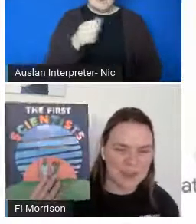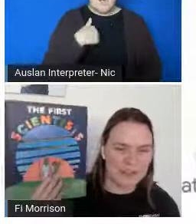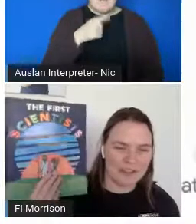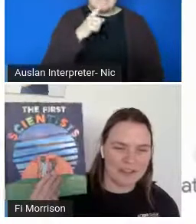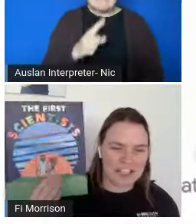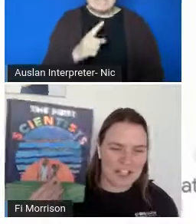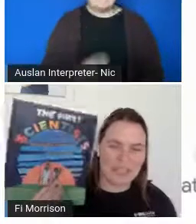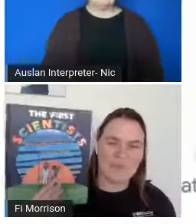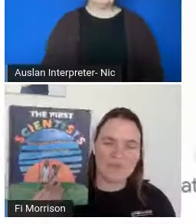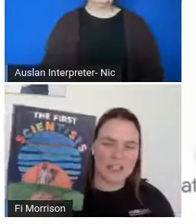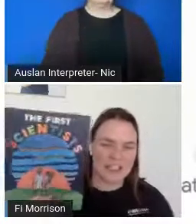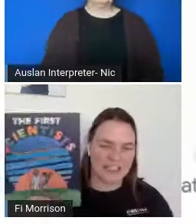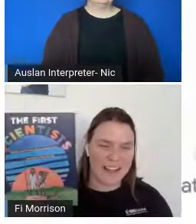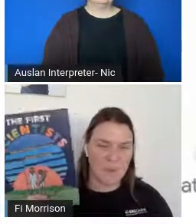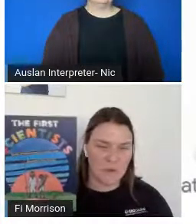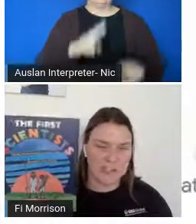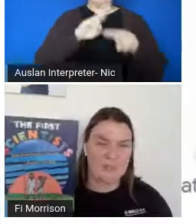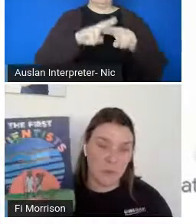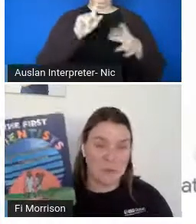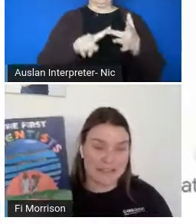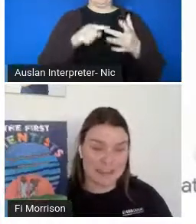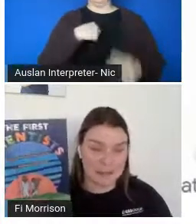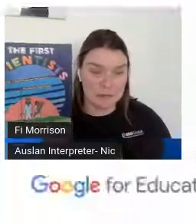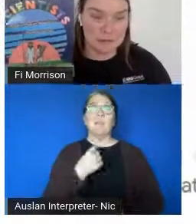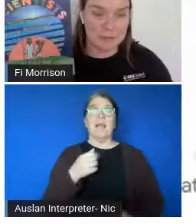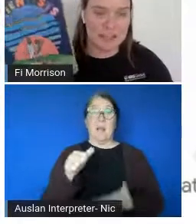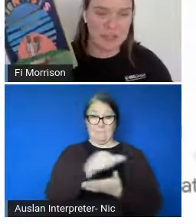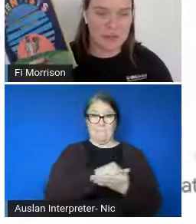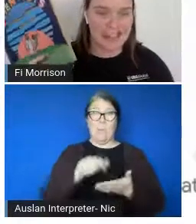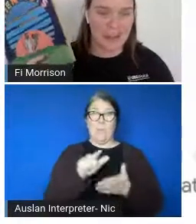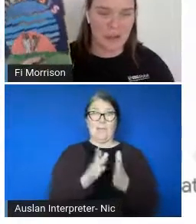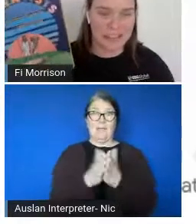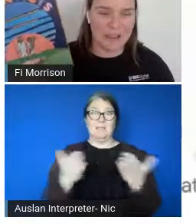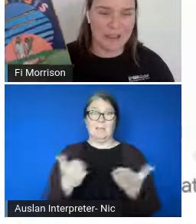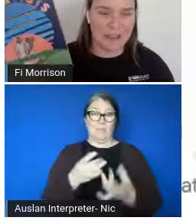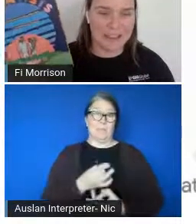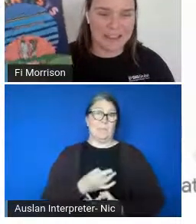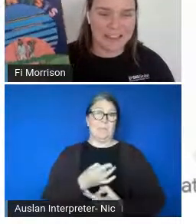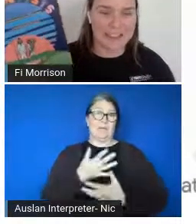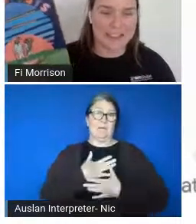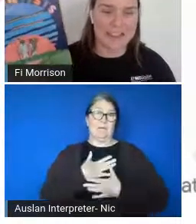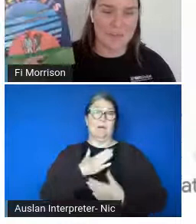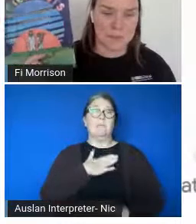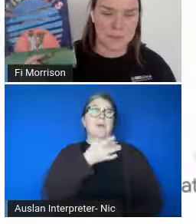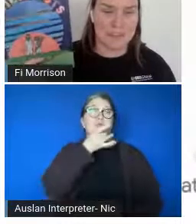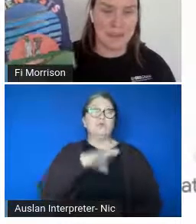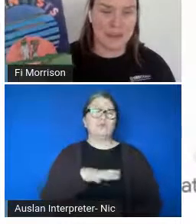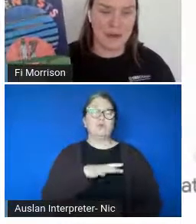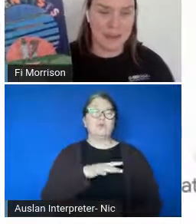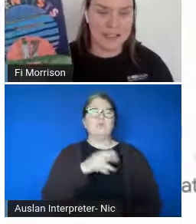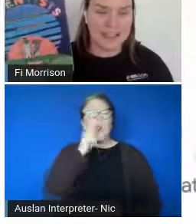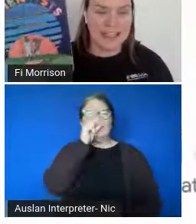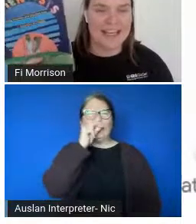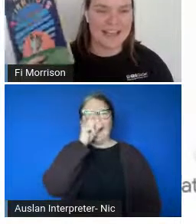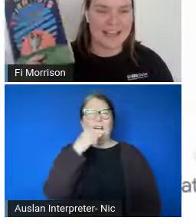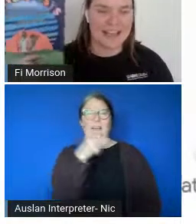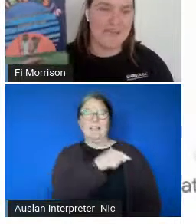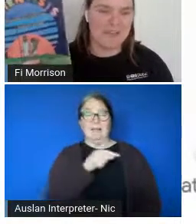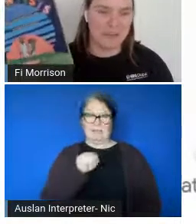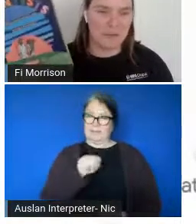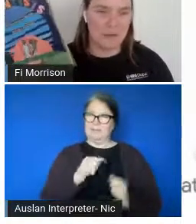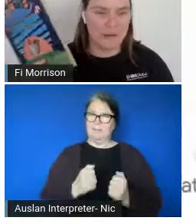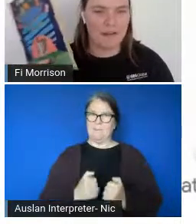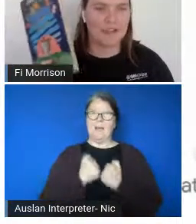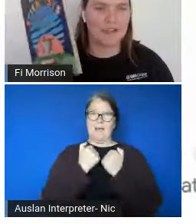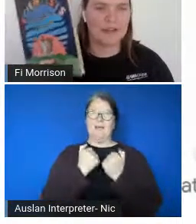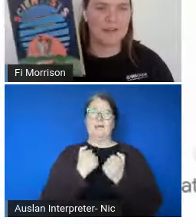And I'm not ashamed to mention that I bought this for myself. My children aren't old enough for it yet. So this is purely my copy, and they can